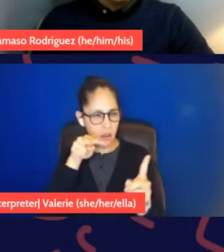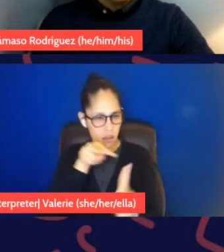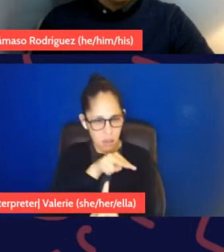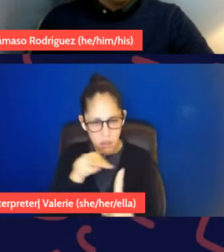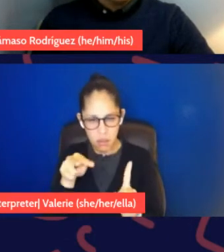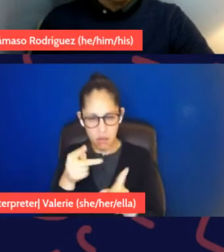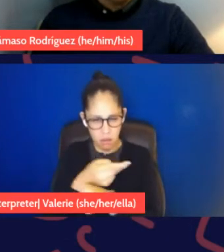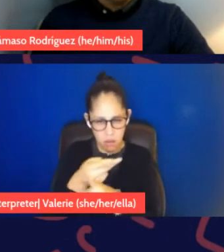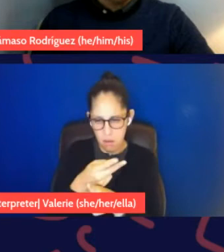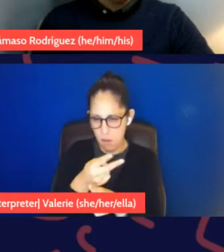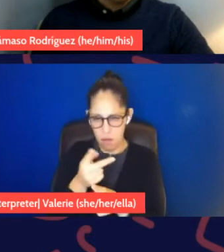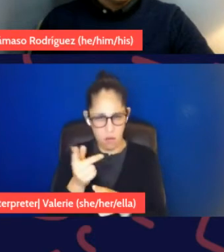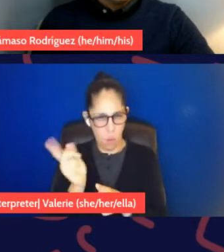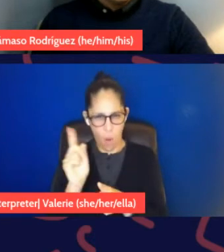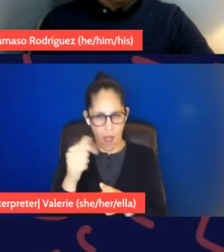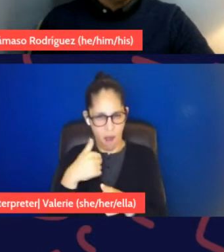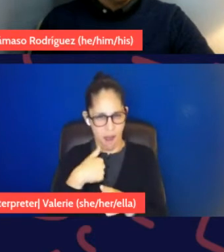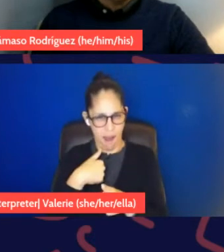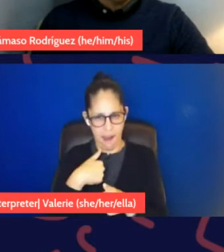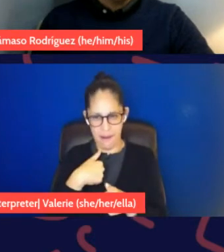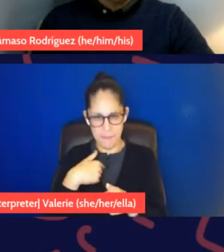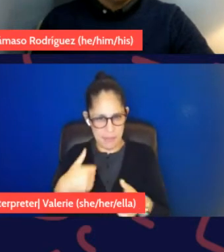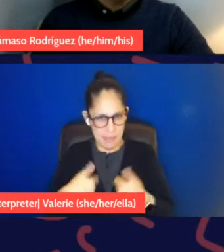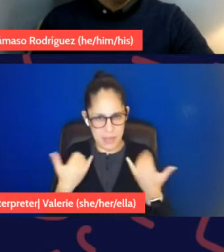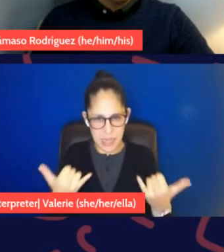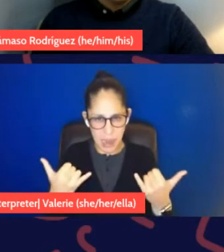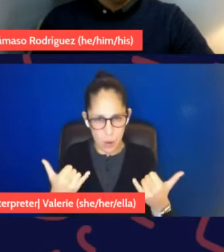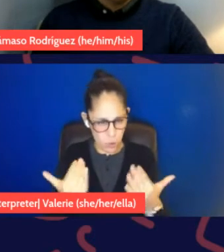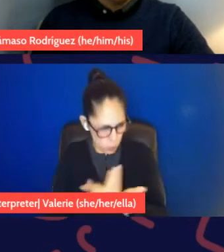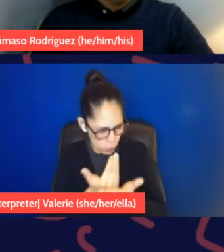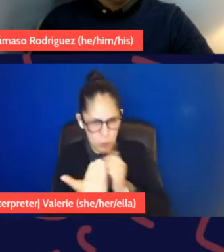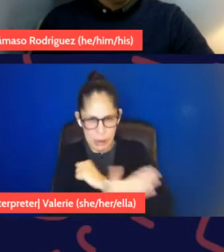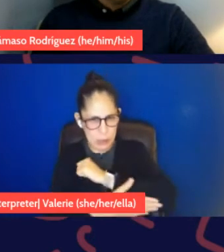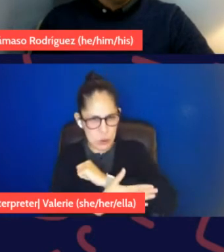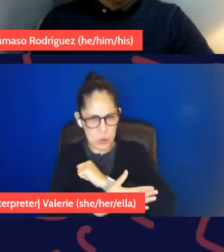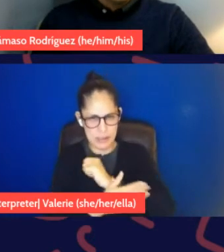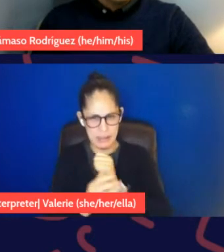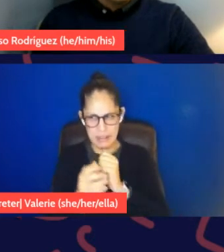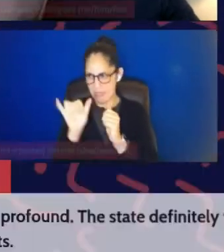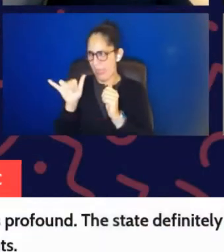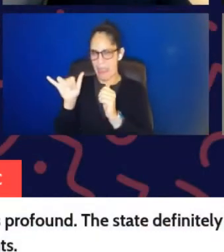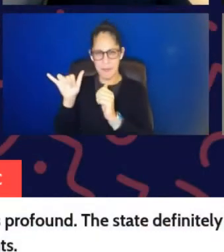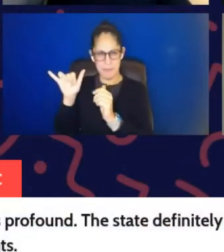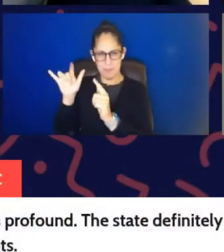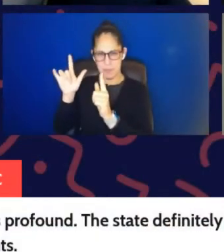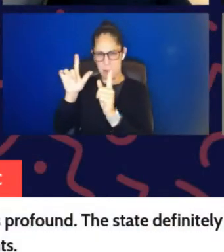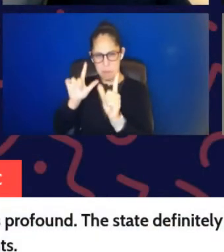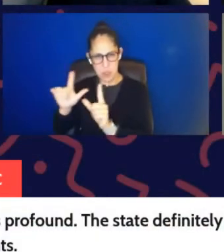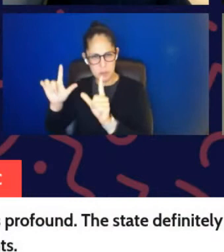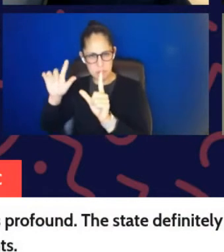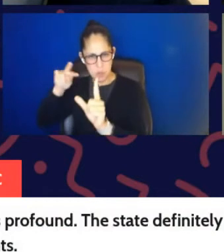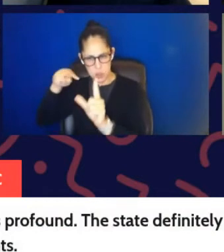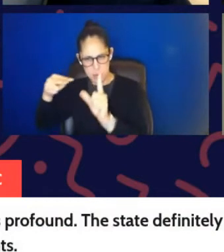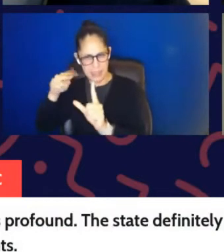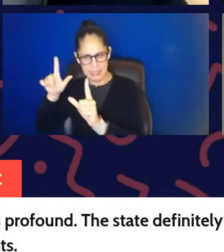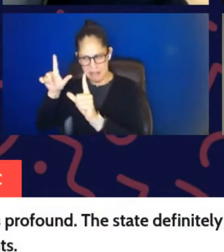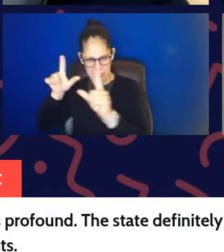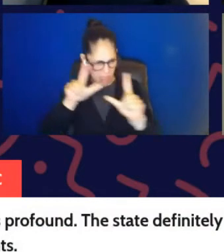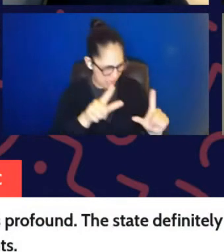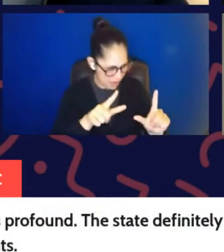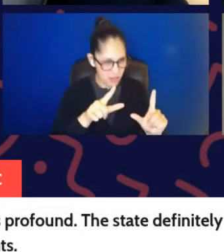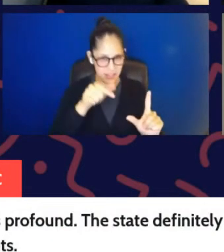how do we understand the new place where we are now? It's like, do we have the words that explain this world, this new world? Do